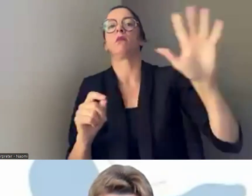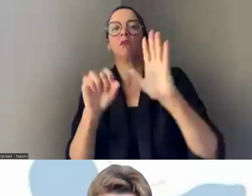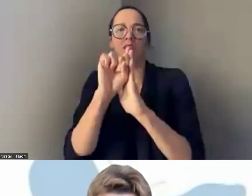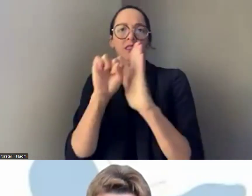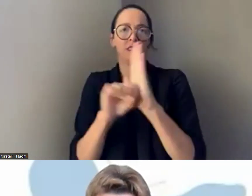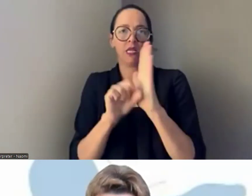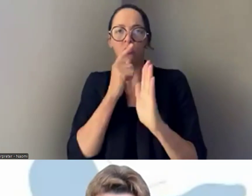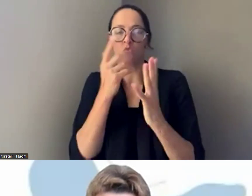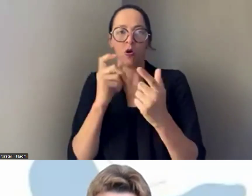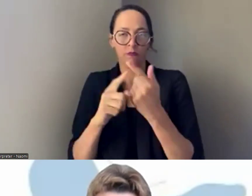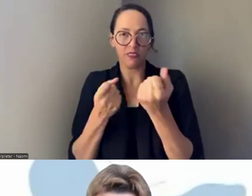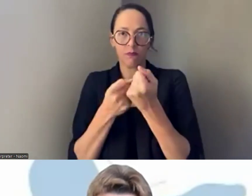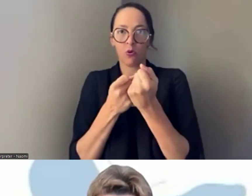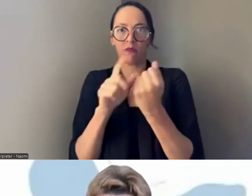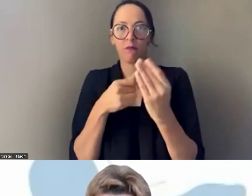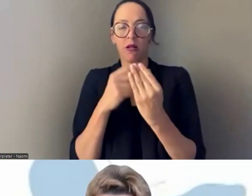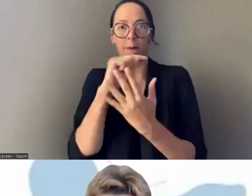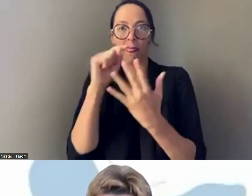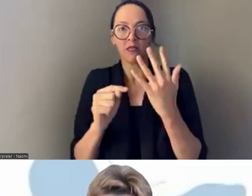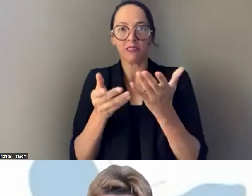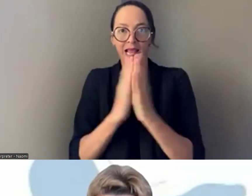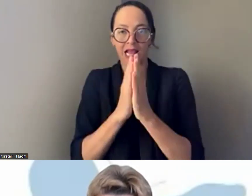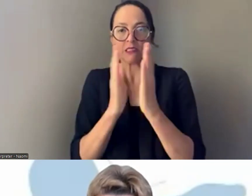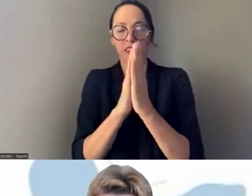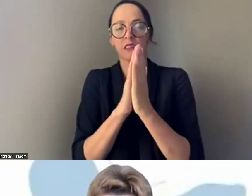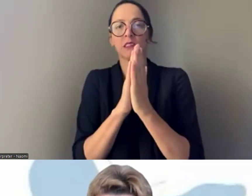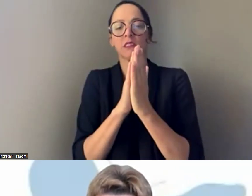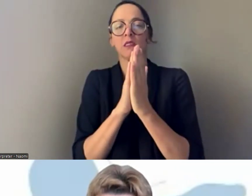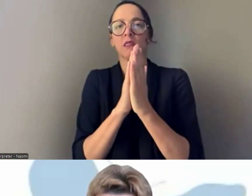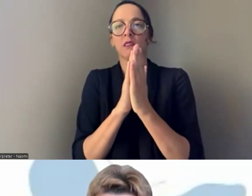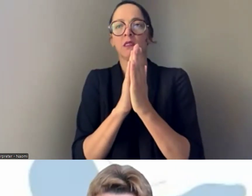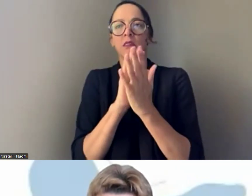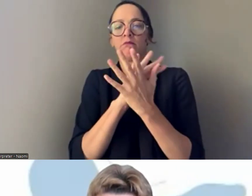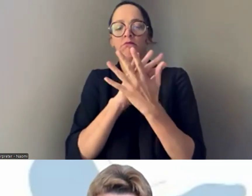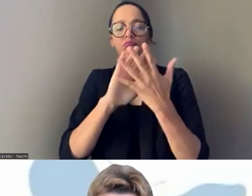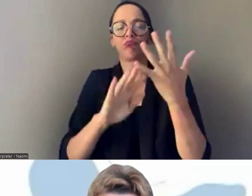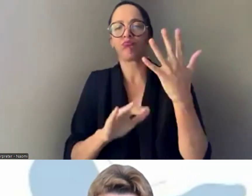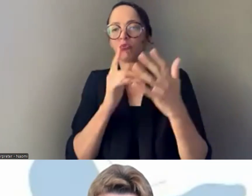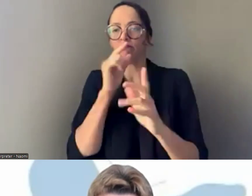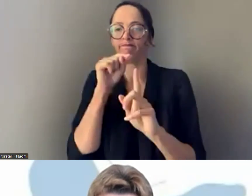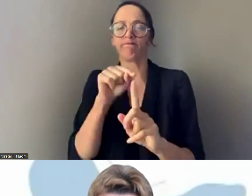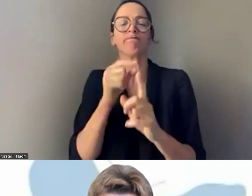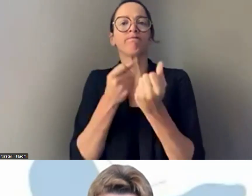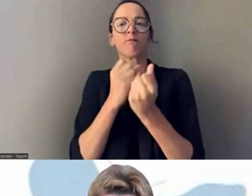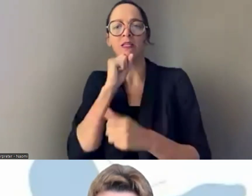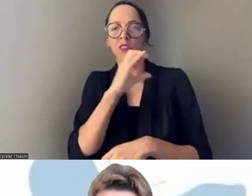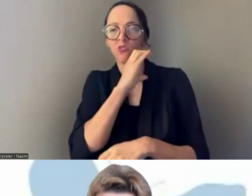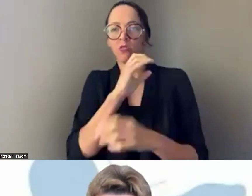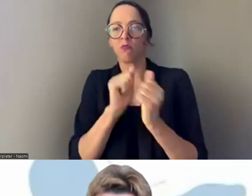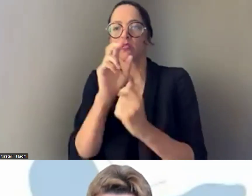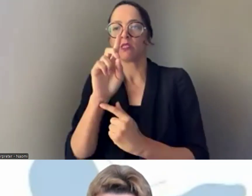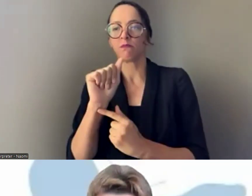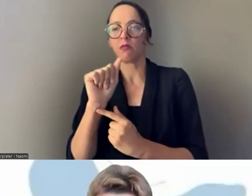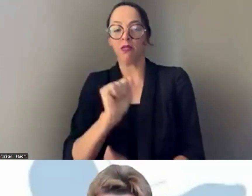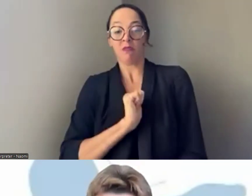that particularly support seniors and people with disabilities. And I say this as someone who's involved in